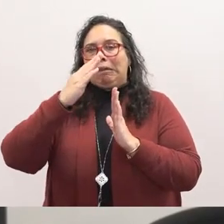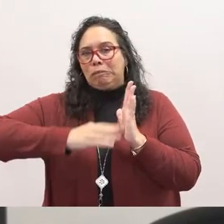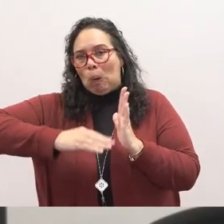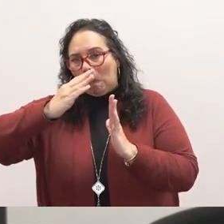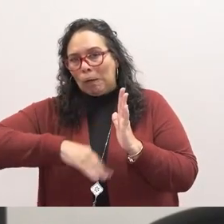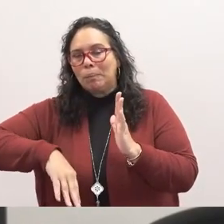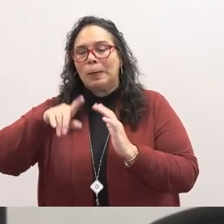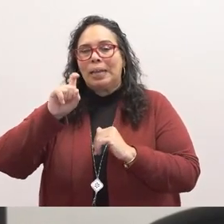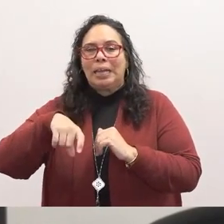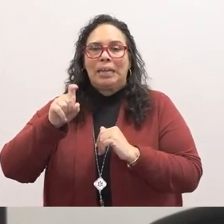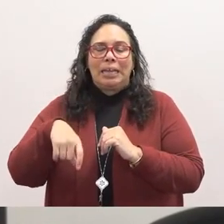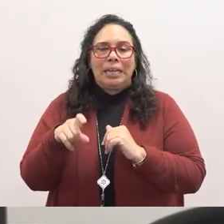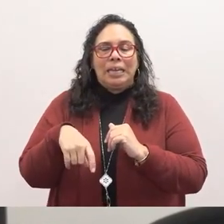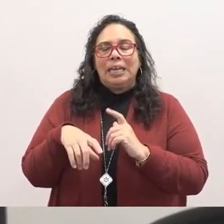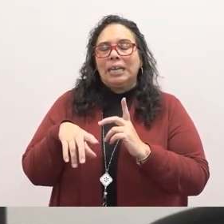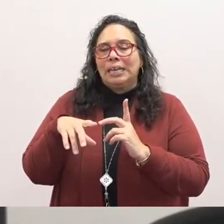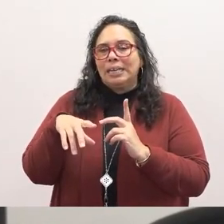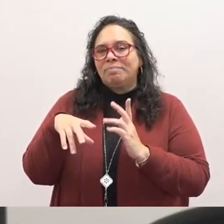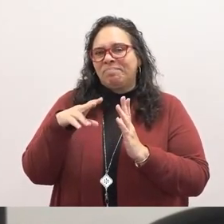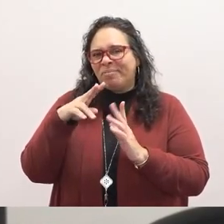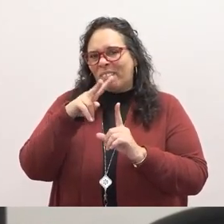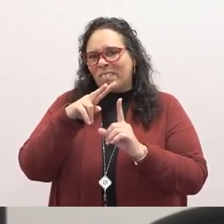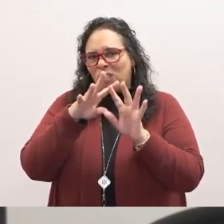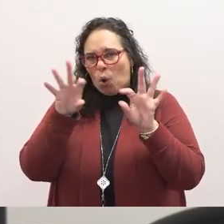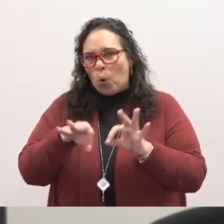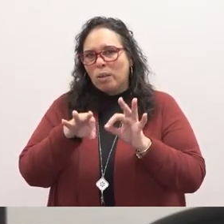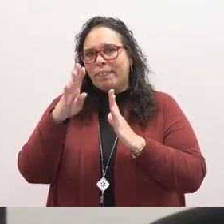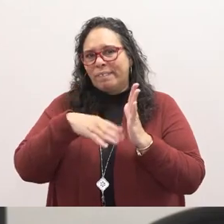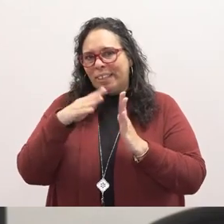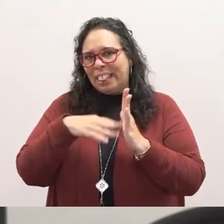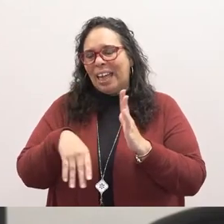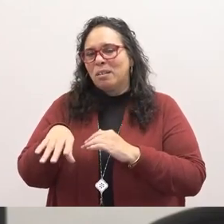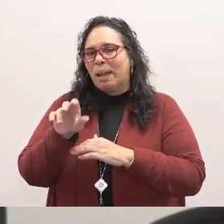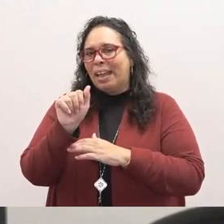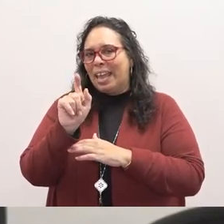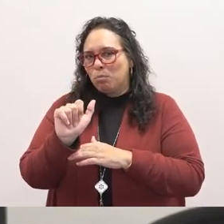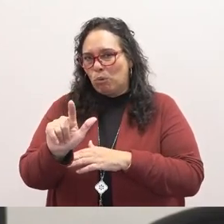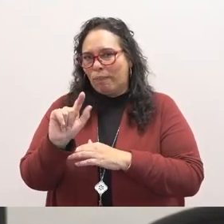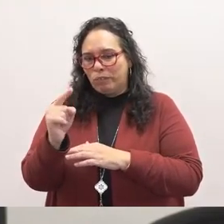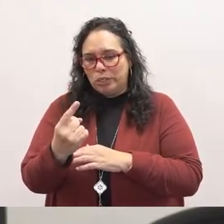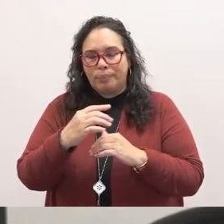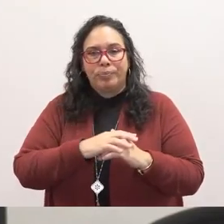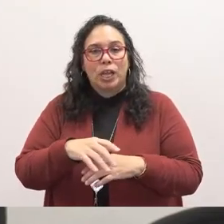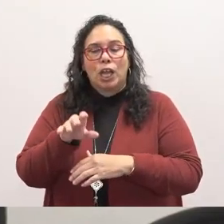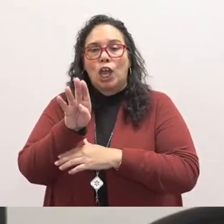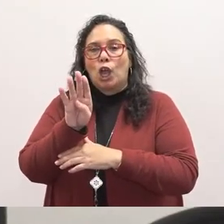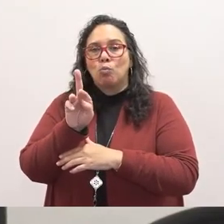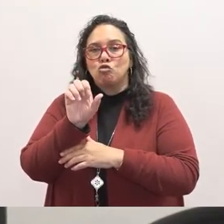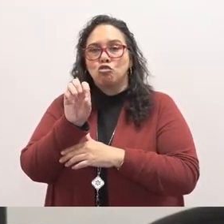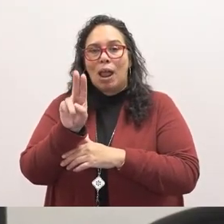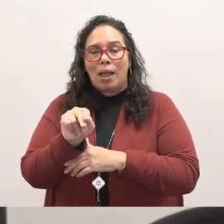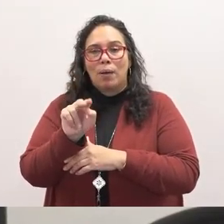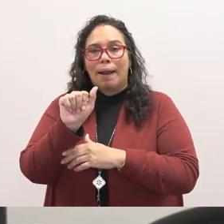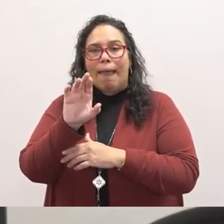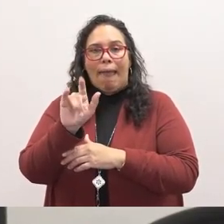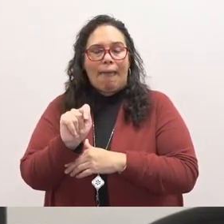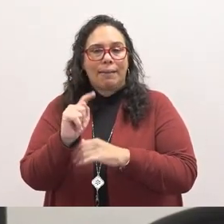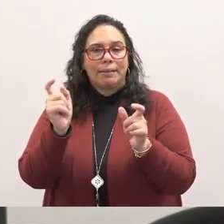April 1st. So first off, we're going to talk a little bit about the Brown Act. It's actually celebrating its 70th birthday this